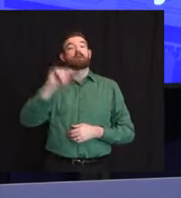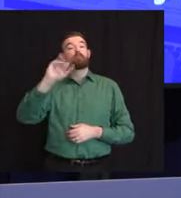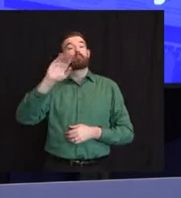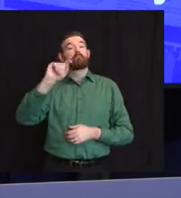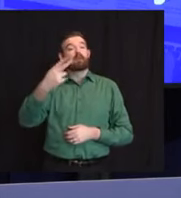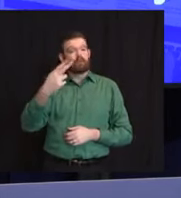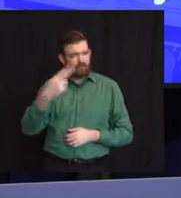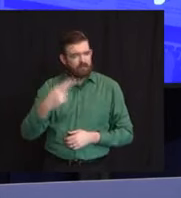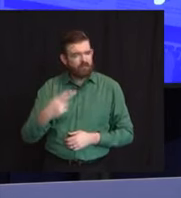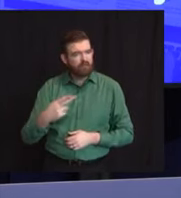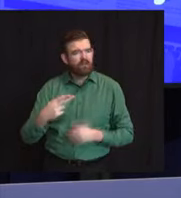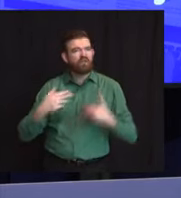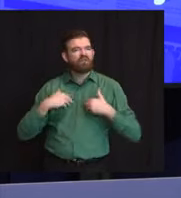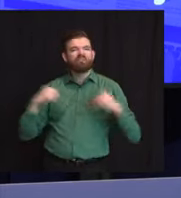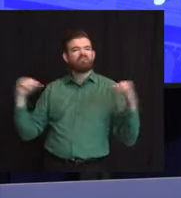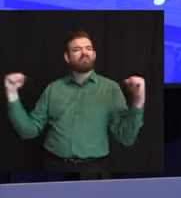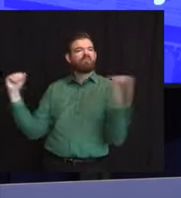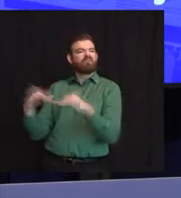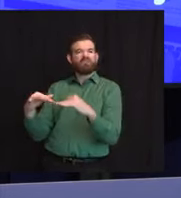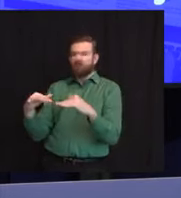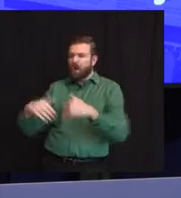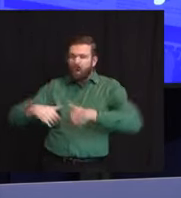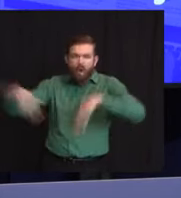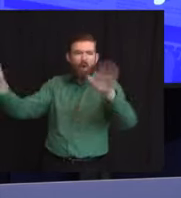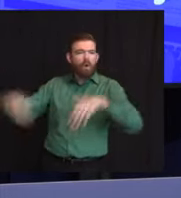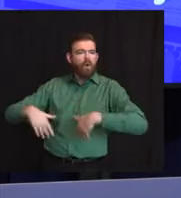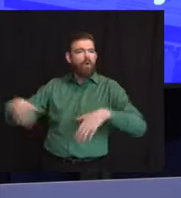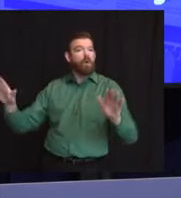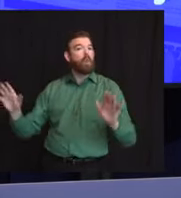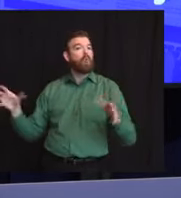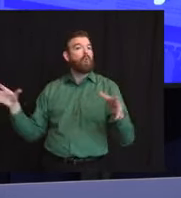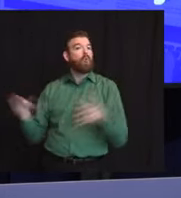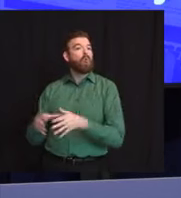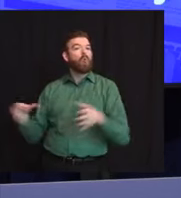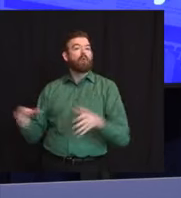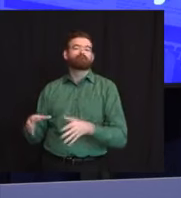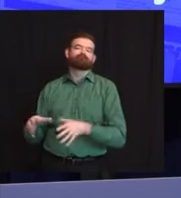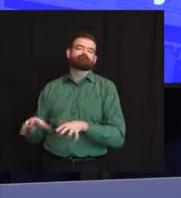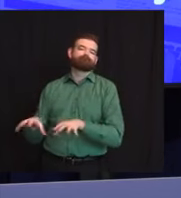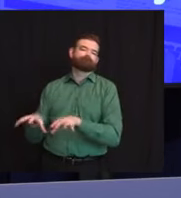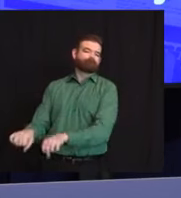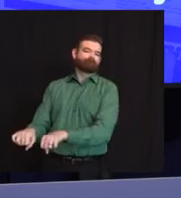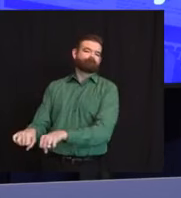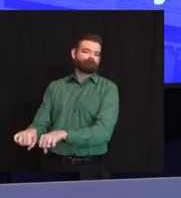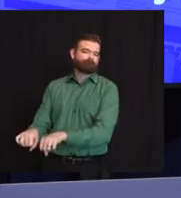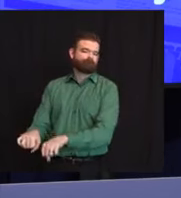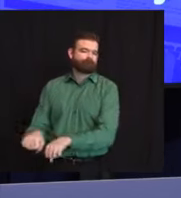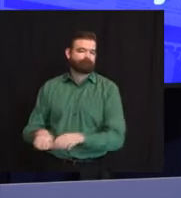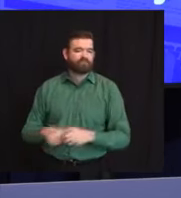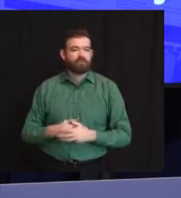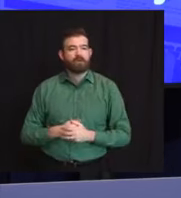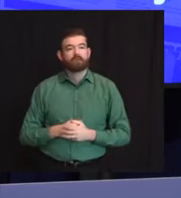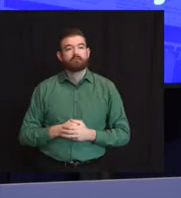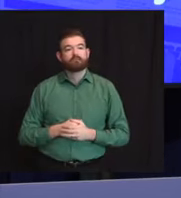distance and stay at a location. In another incident, a subject who failed to